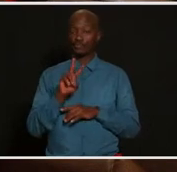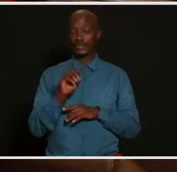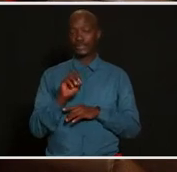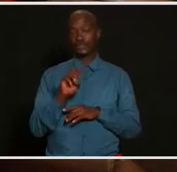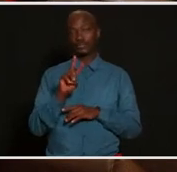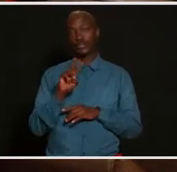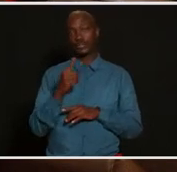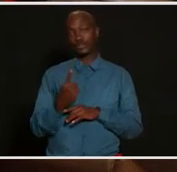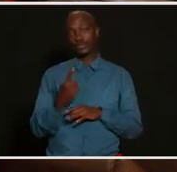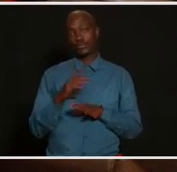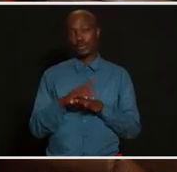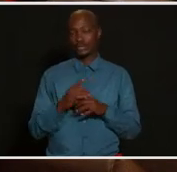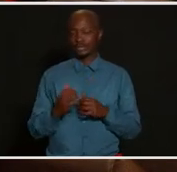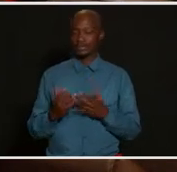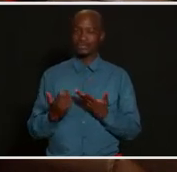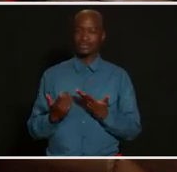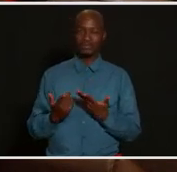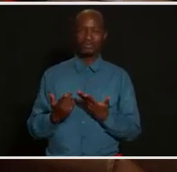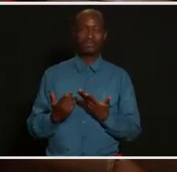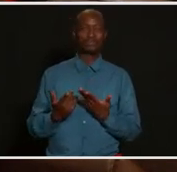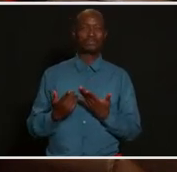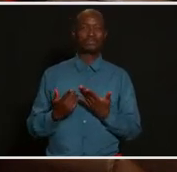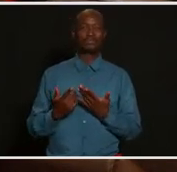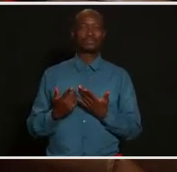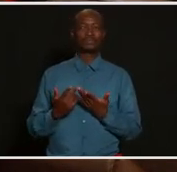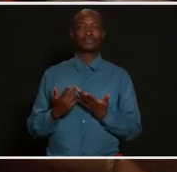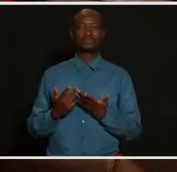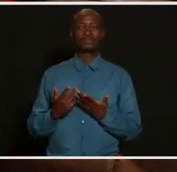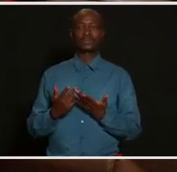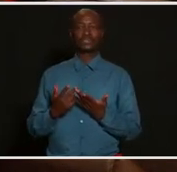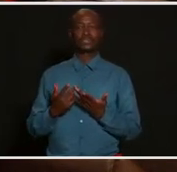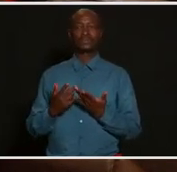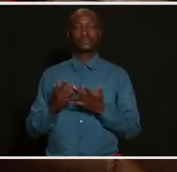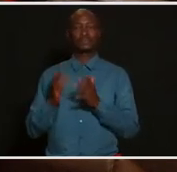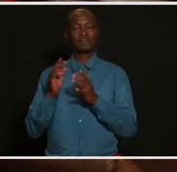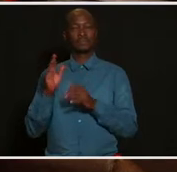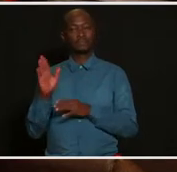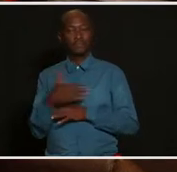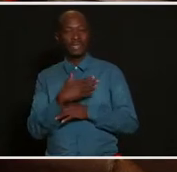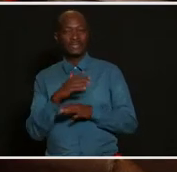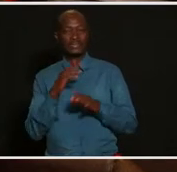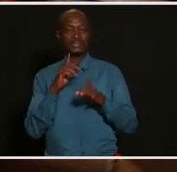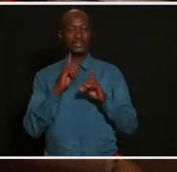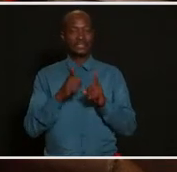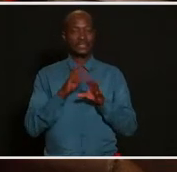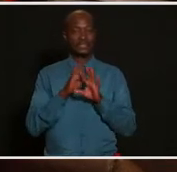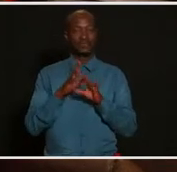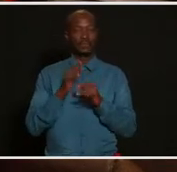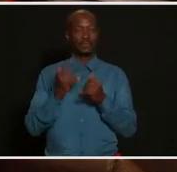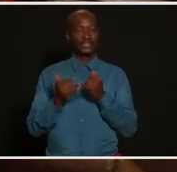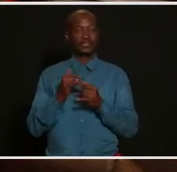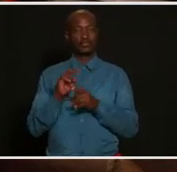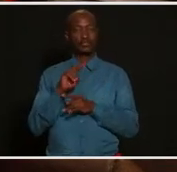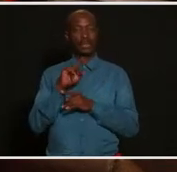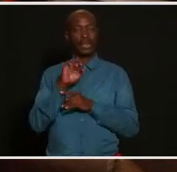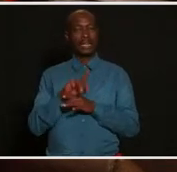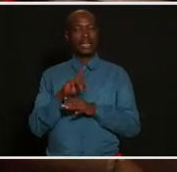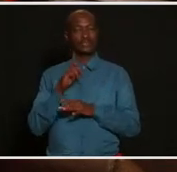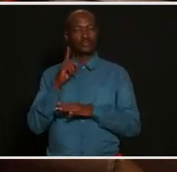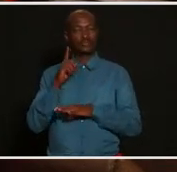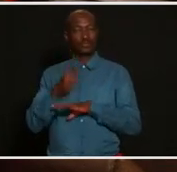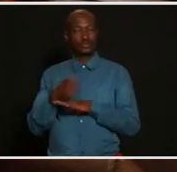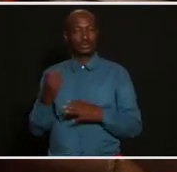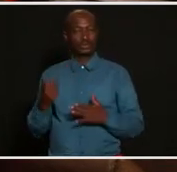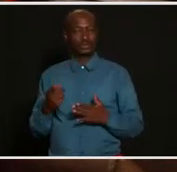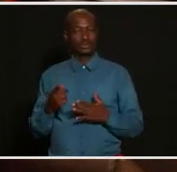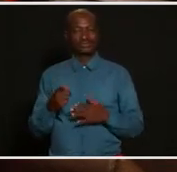Banning teachers convicted of sexual assault from teaching for life safe